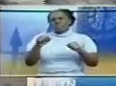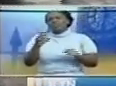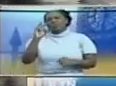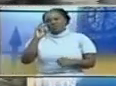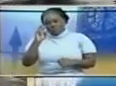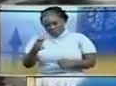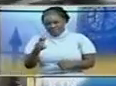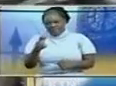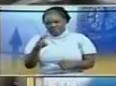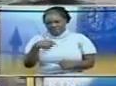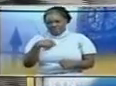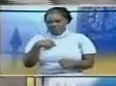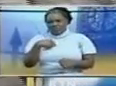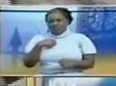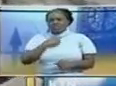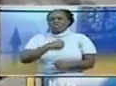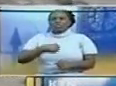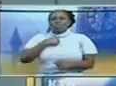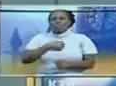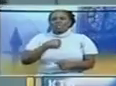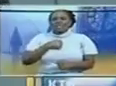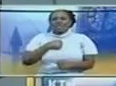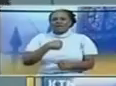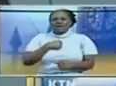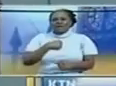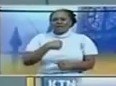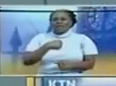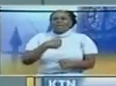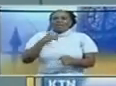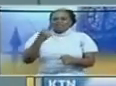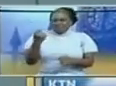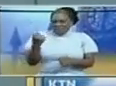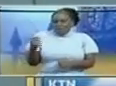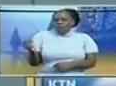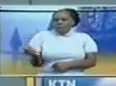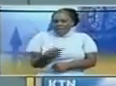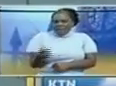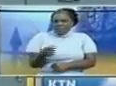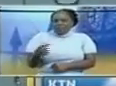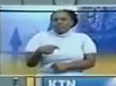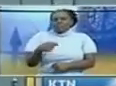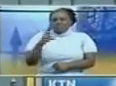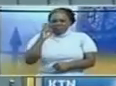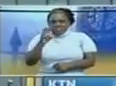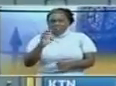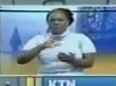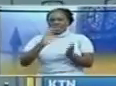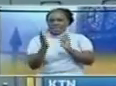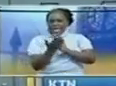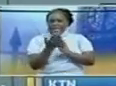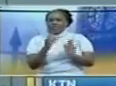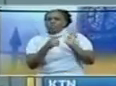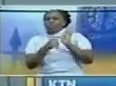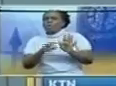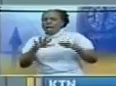in mining sites. Now, for the last couple of months, we have tirelessly gone behind the scenes to show